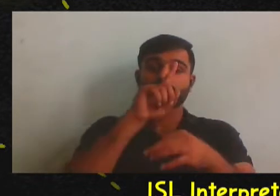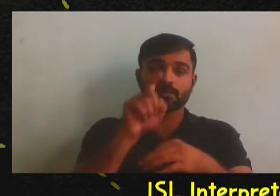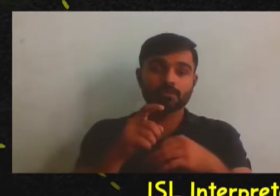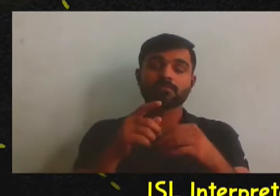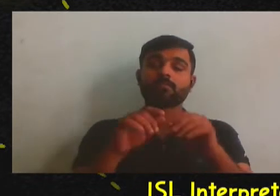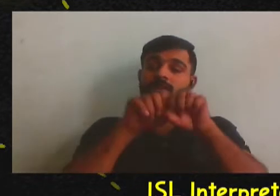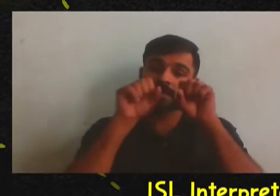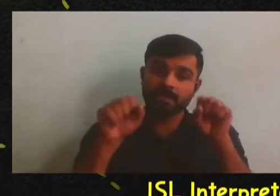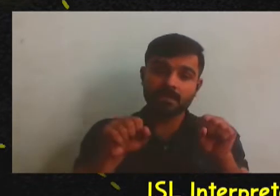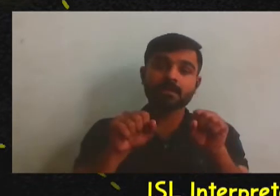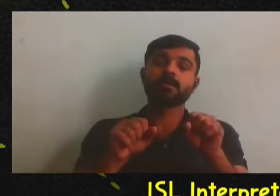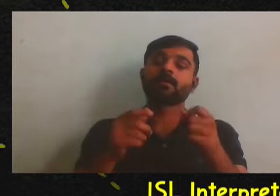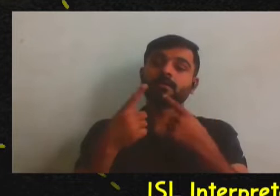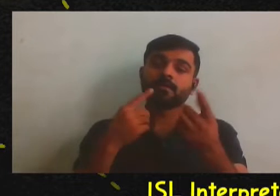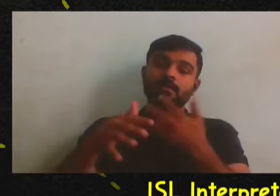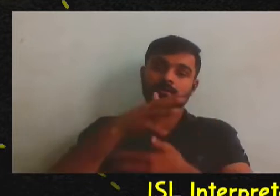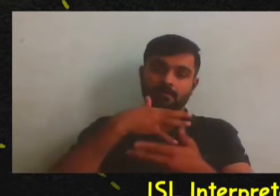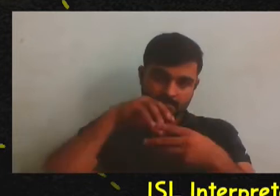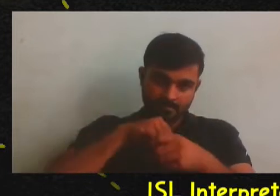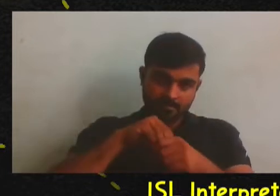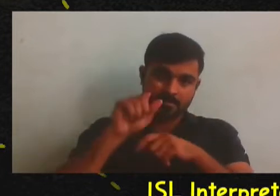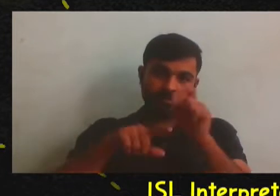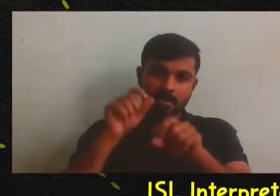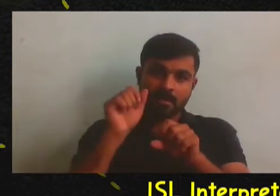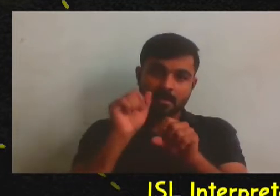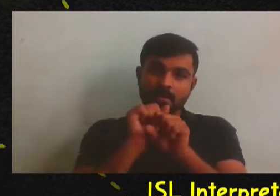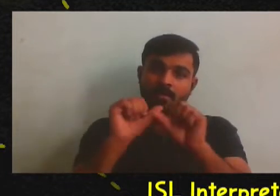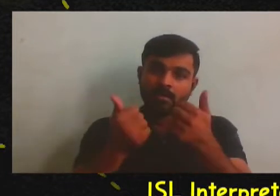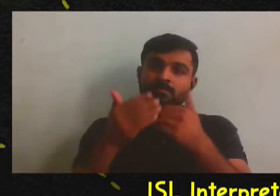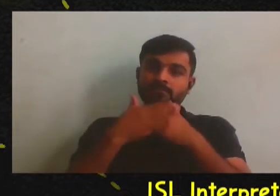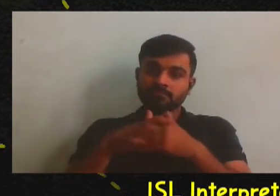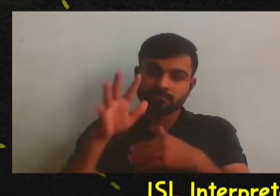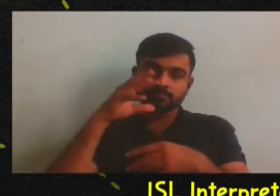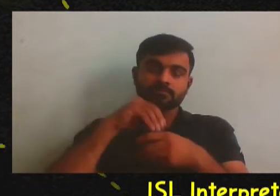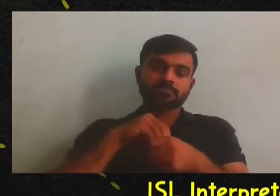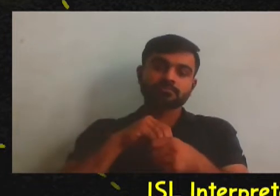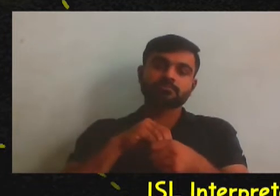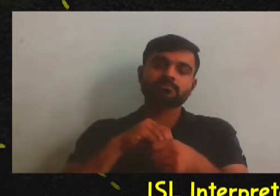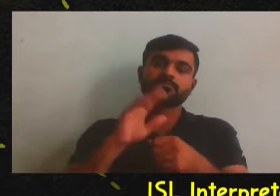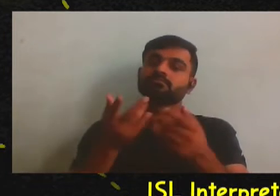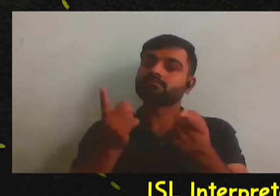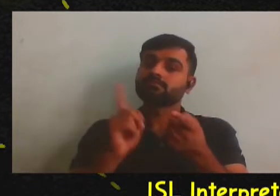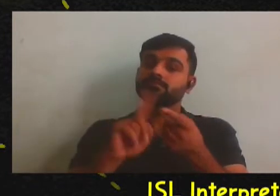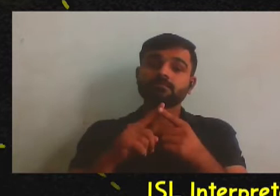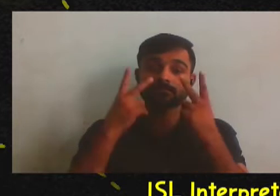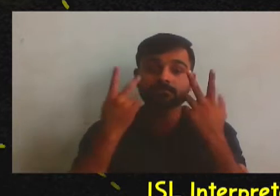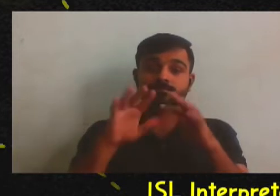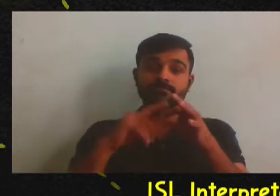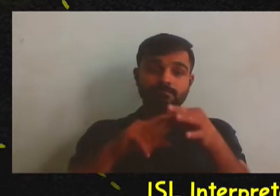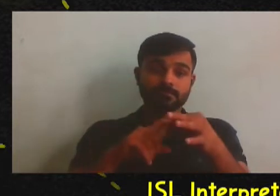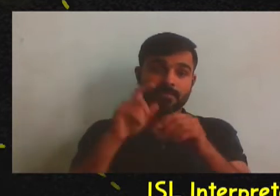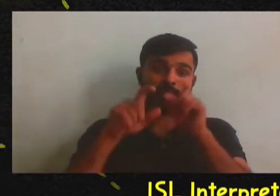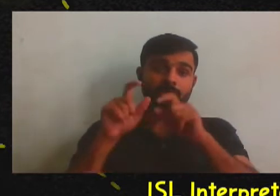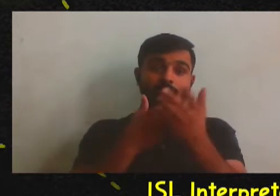of intimacy, Matangi. It's going to be totally be my phrase moving forward. And certainly when I look at the sawals we've got a